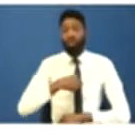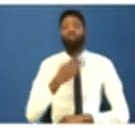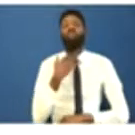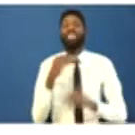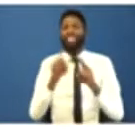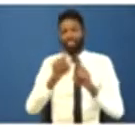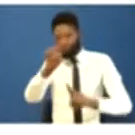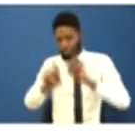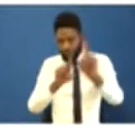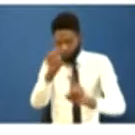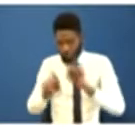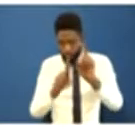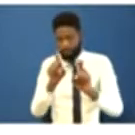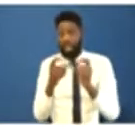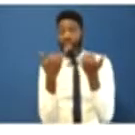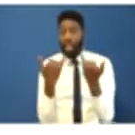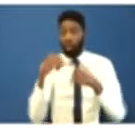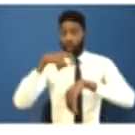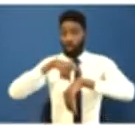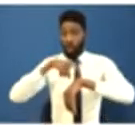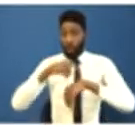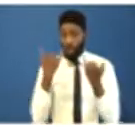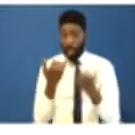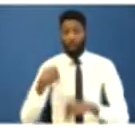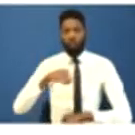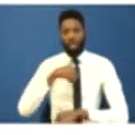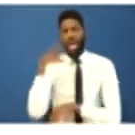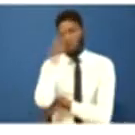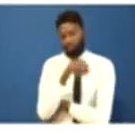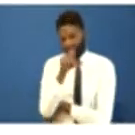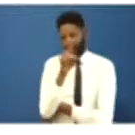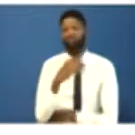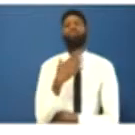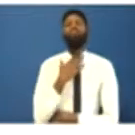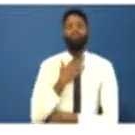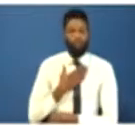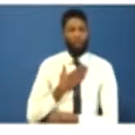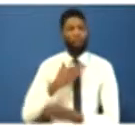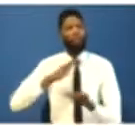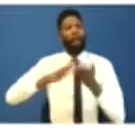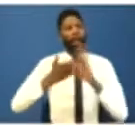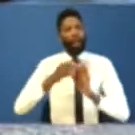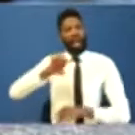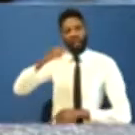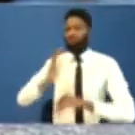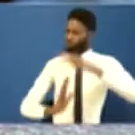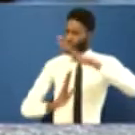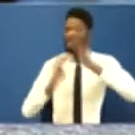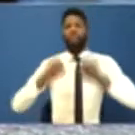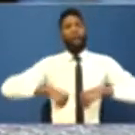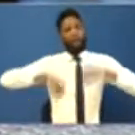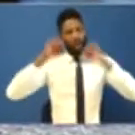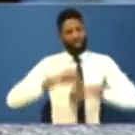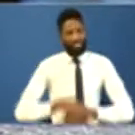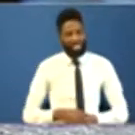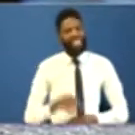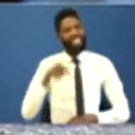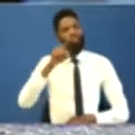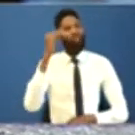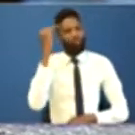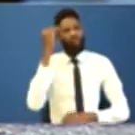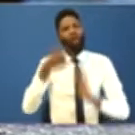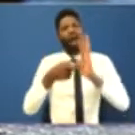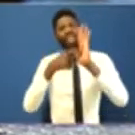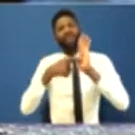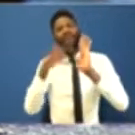interrogate you on and at this particular point we assumed that now that you want to be the county top boost you know what are the